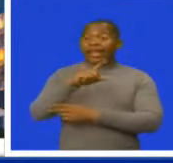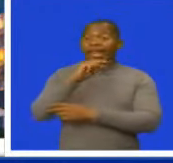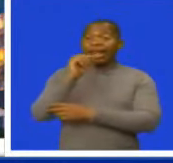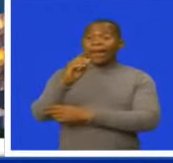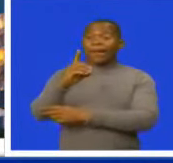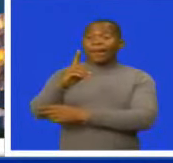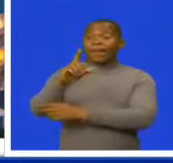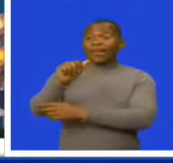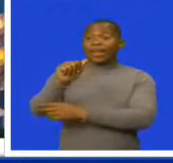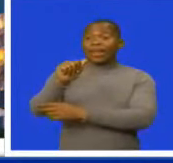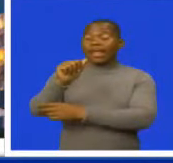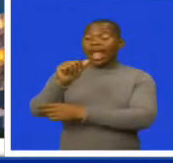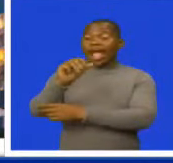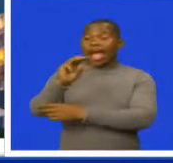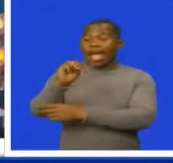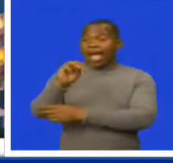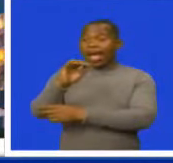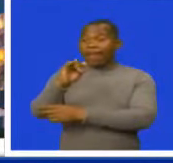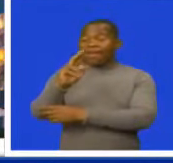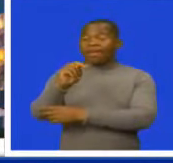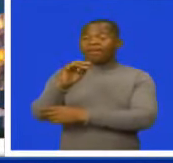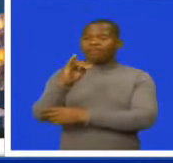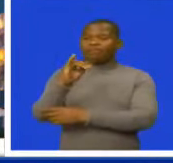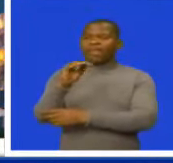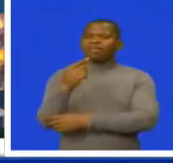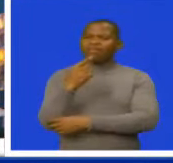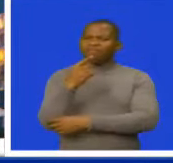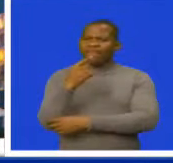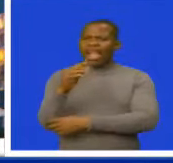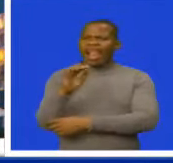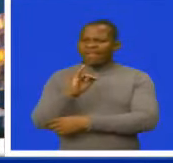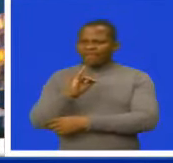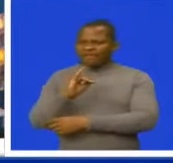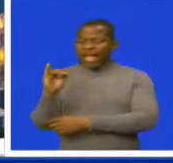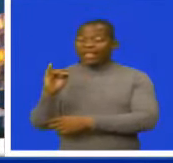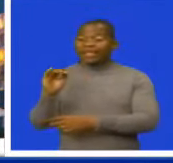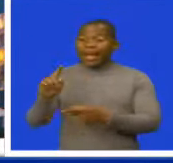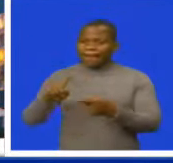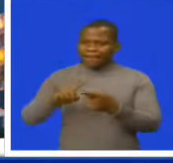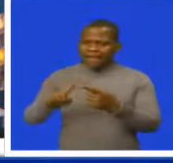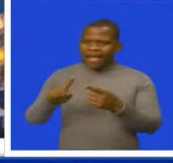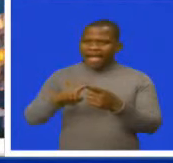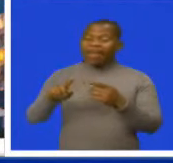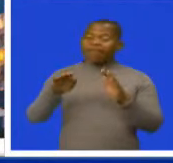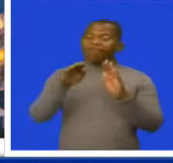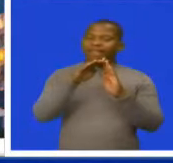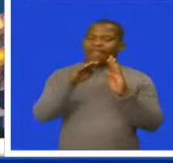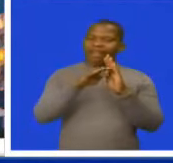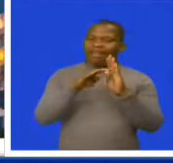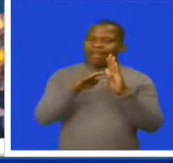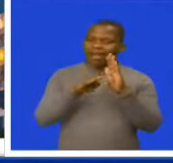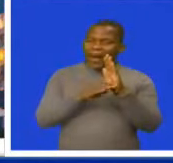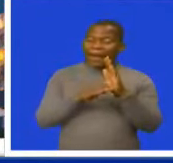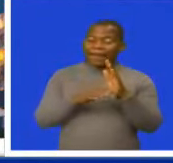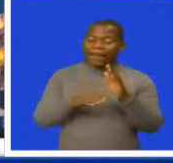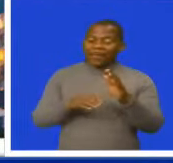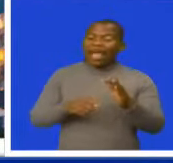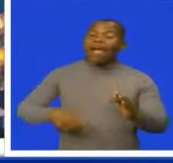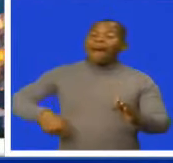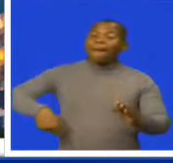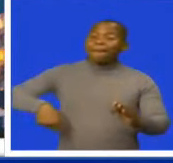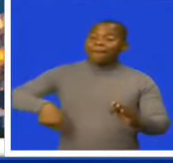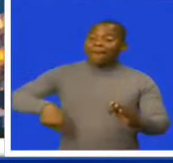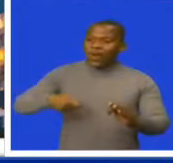yalonyaka sikhombeke kuba sezingene lesetulu lapho khona ke badlali kanye nemacembo abo bakhombeke ukutimisela